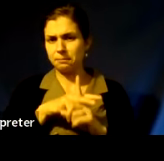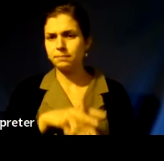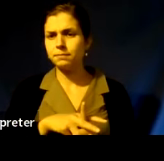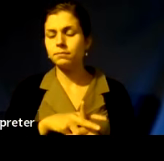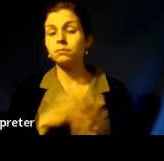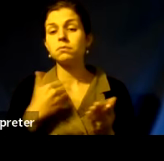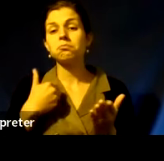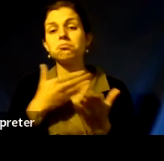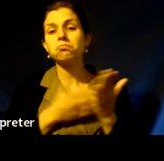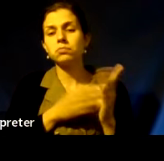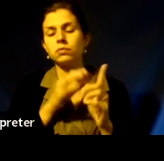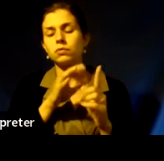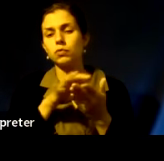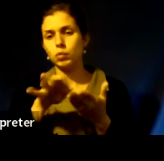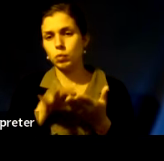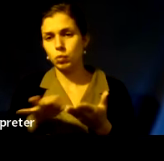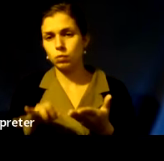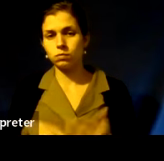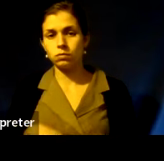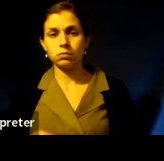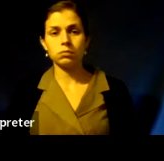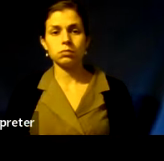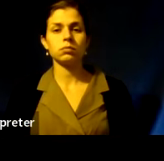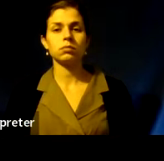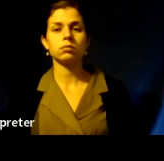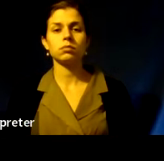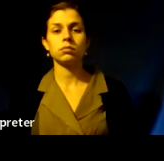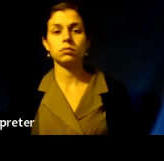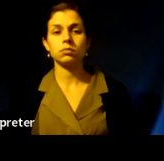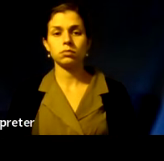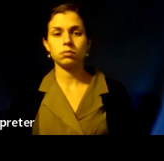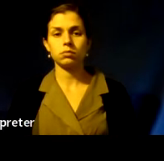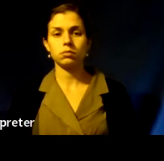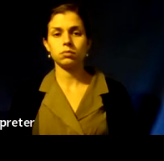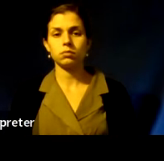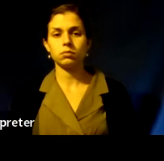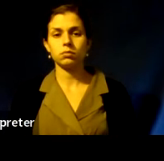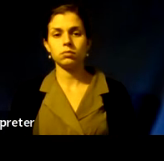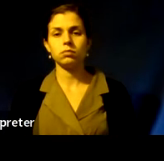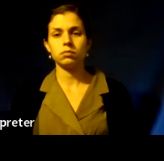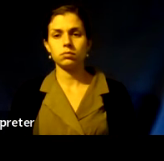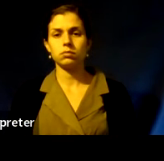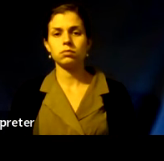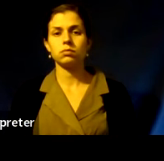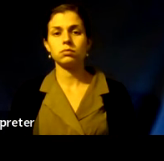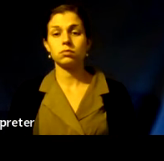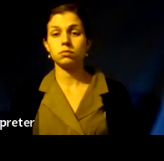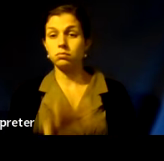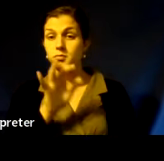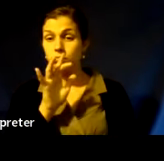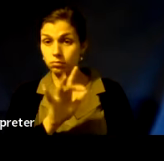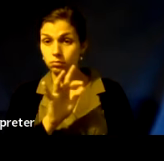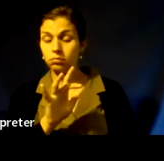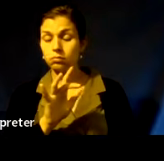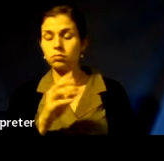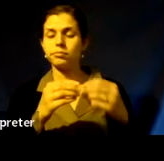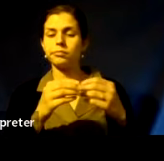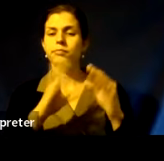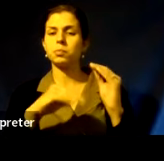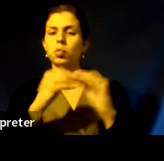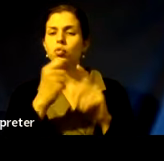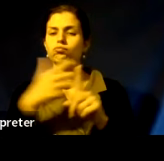scores. If I tap one of the assignments, I'll be shown a few more details, but it's important to note that